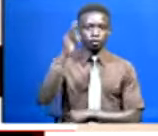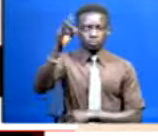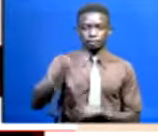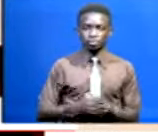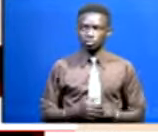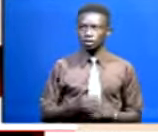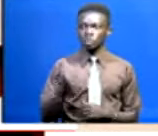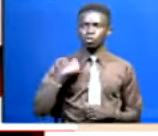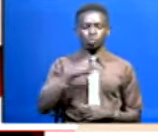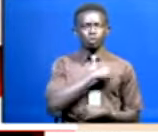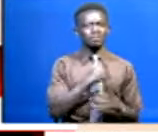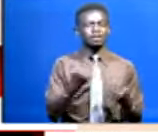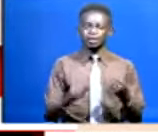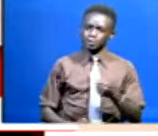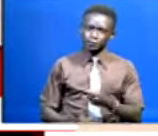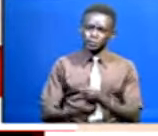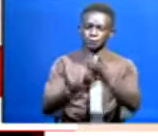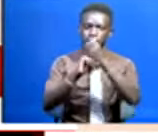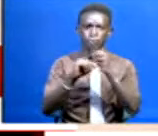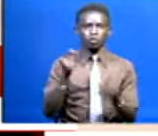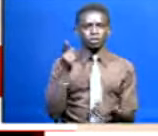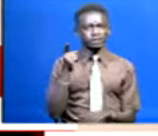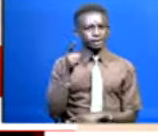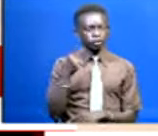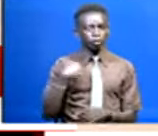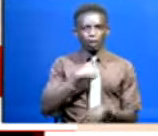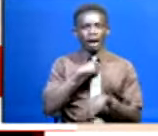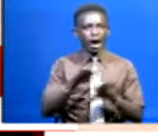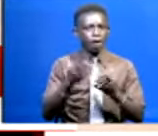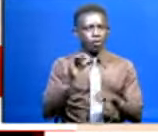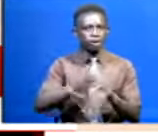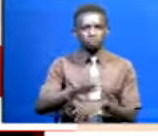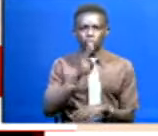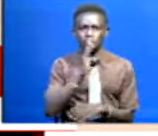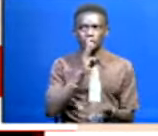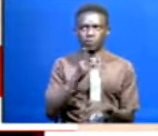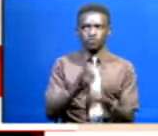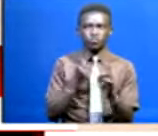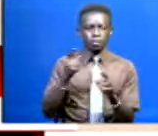na tunafurahia sana vile tumepata maji kwa World Vision ama kwa kampuni ya World Vision.